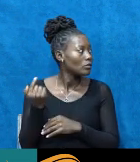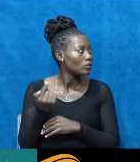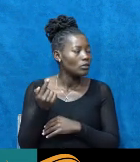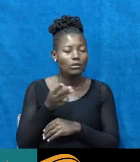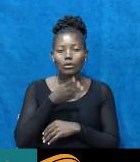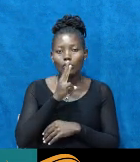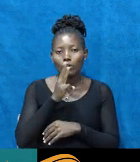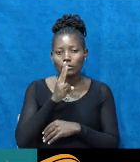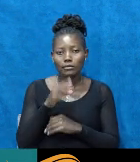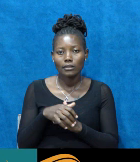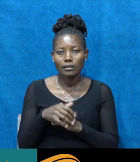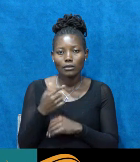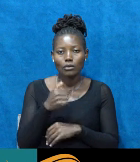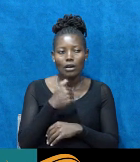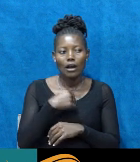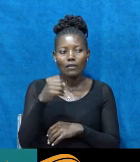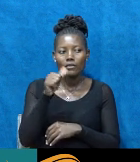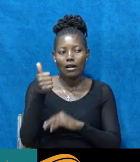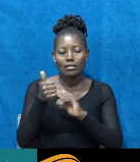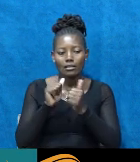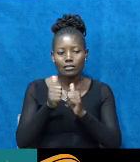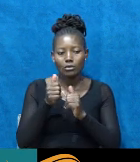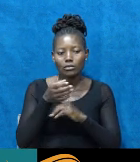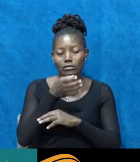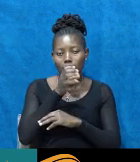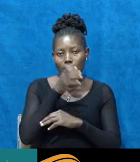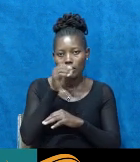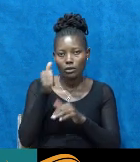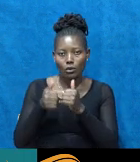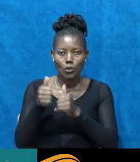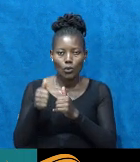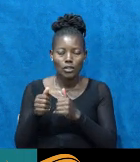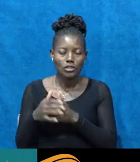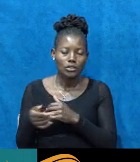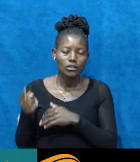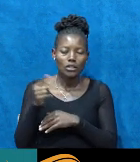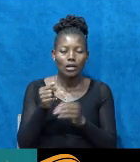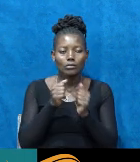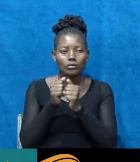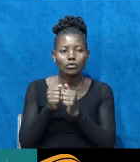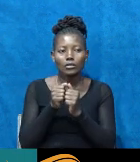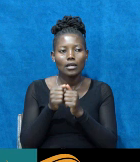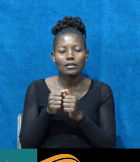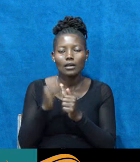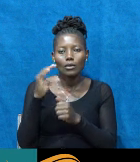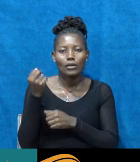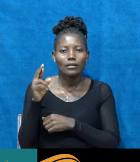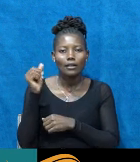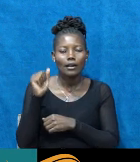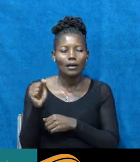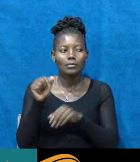are also other sports drinks that come with components of carbohydrates, come with components of